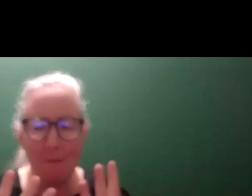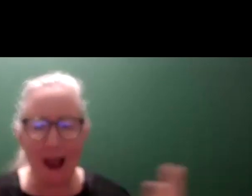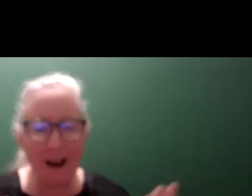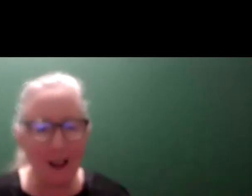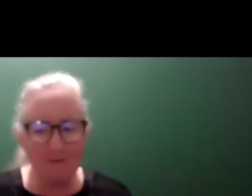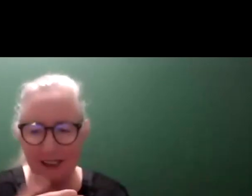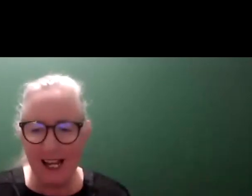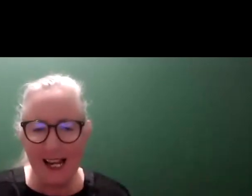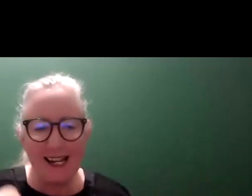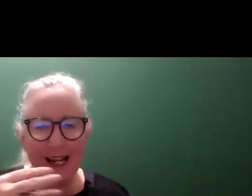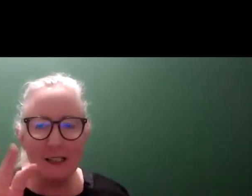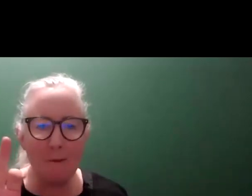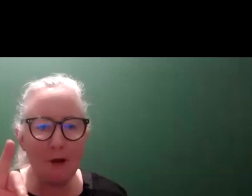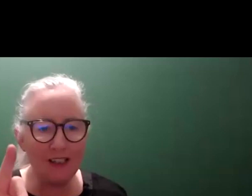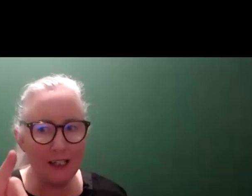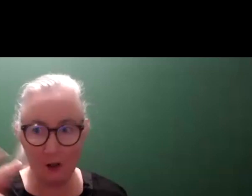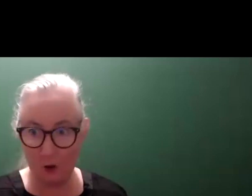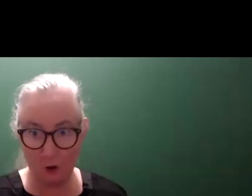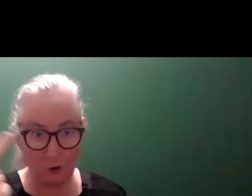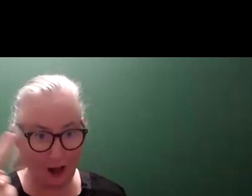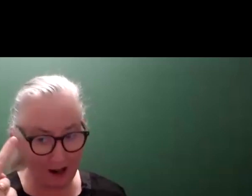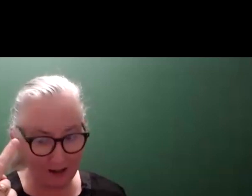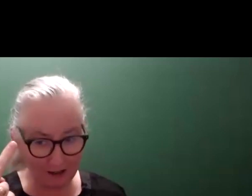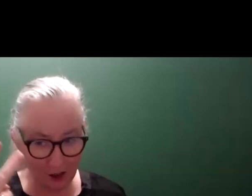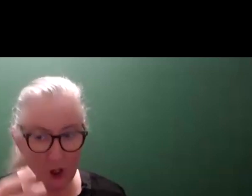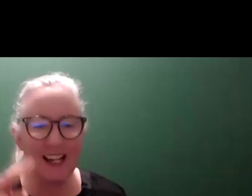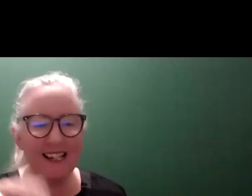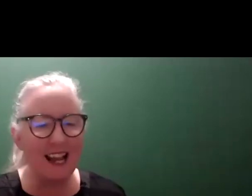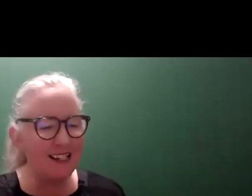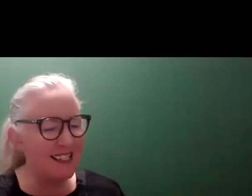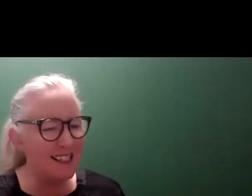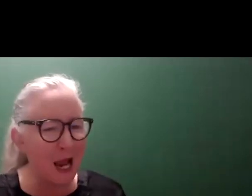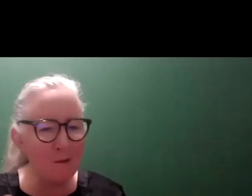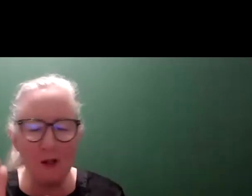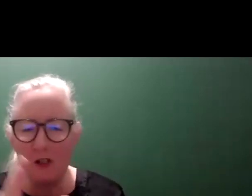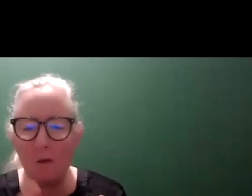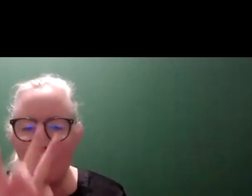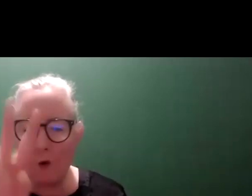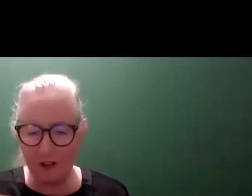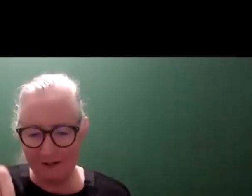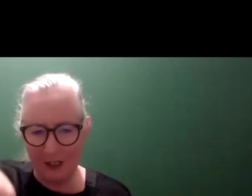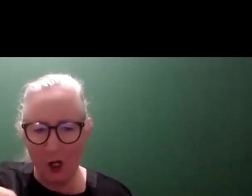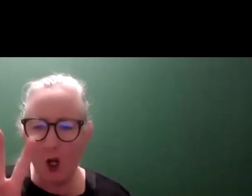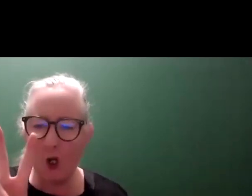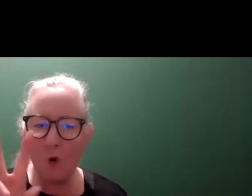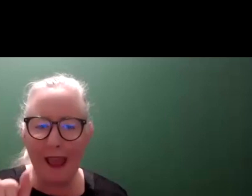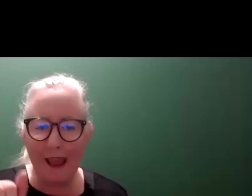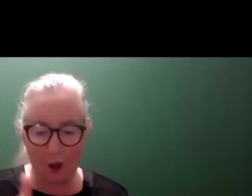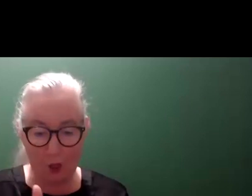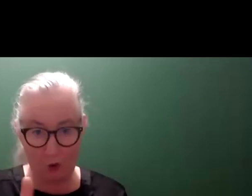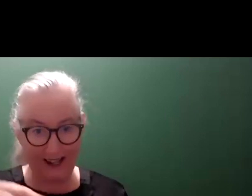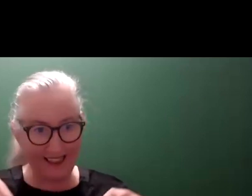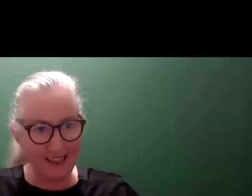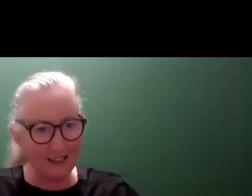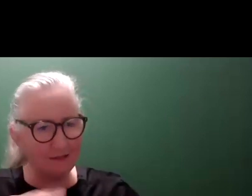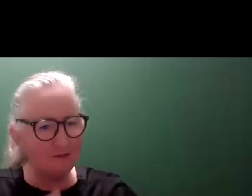next Monday at 2 o'clock. You can type some questions into the Q&A function during this session,